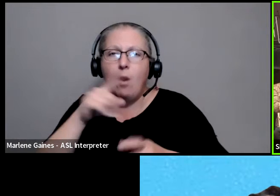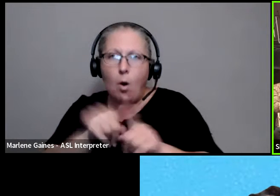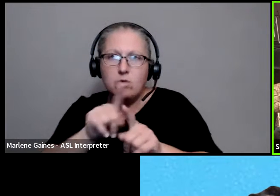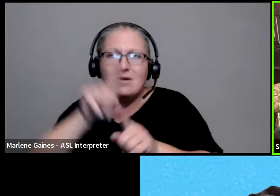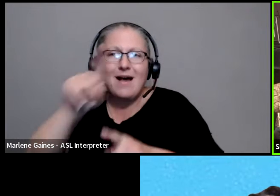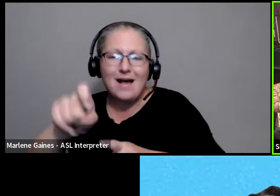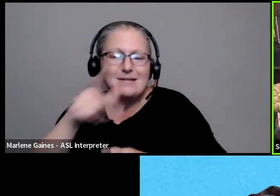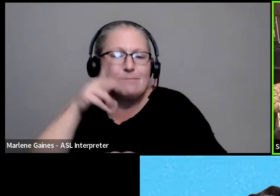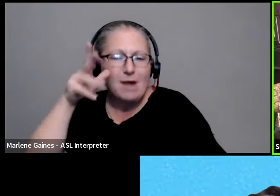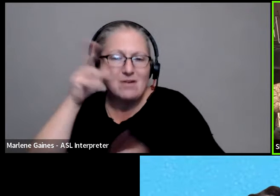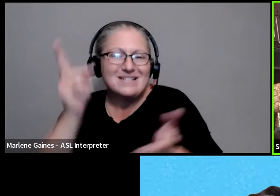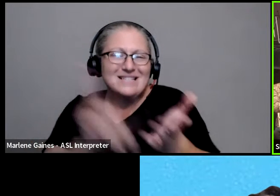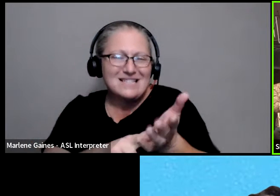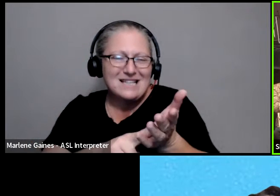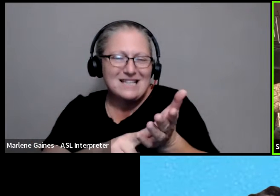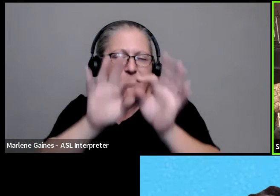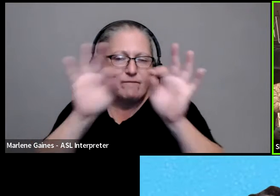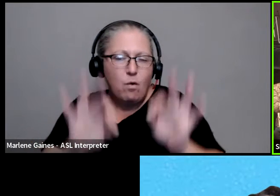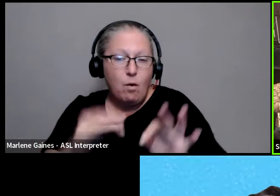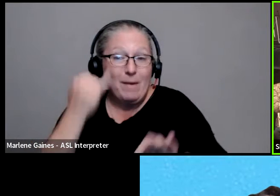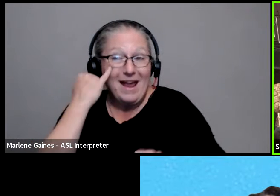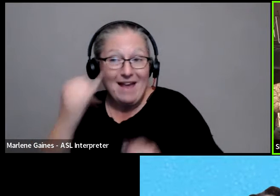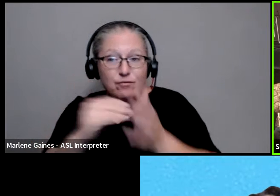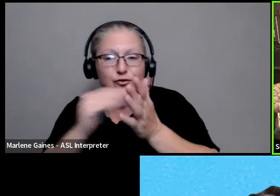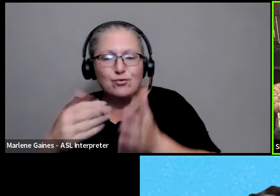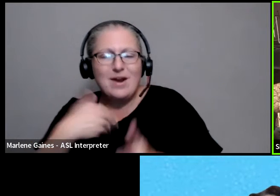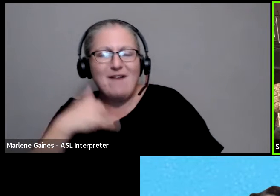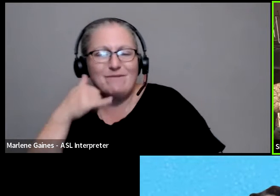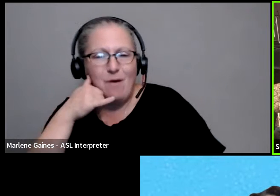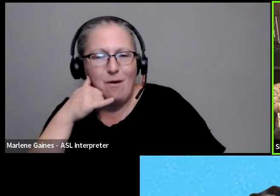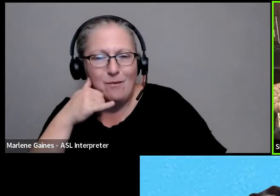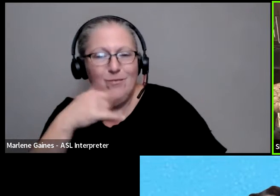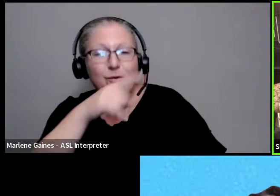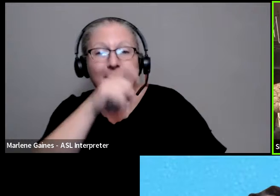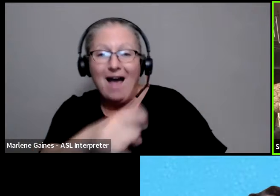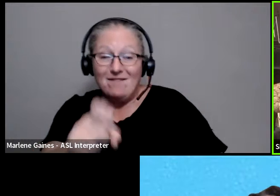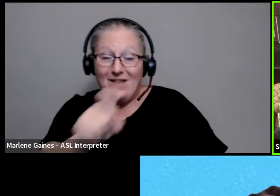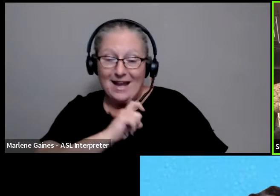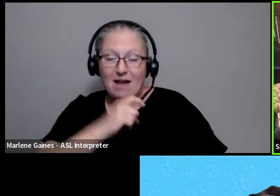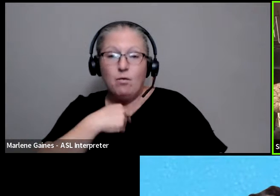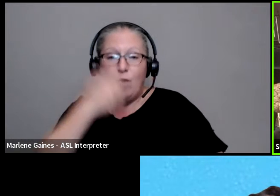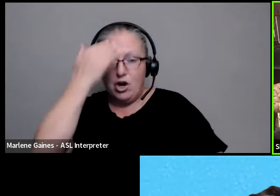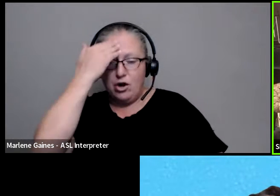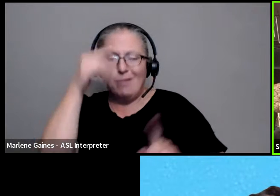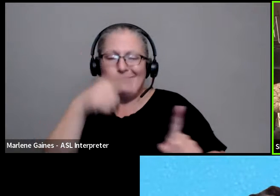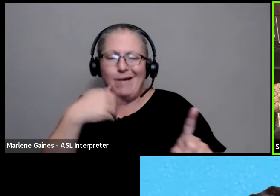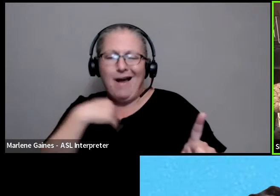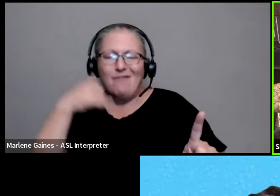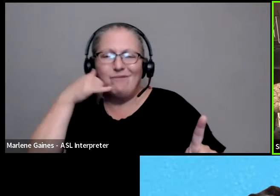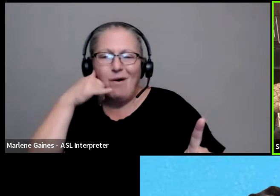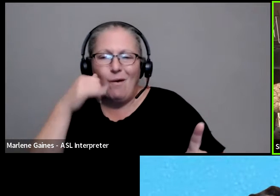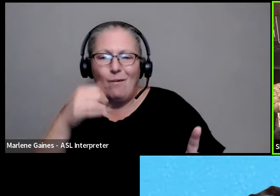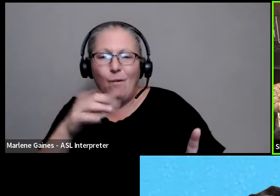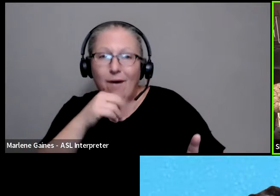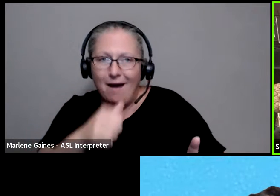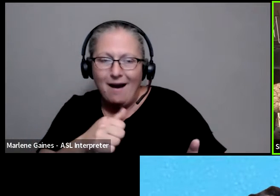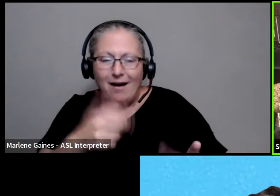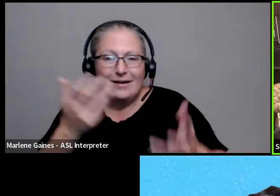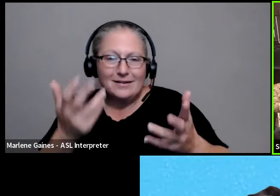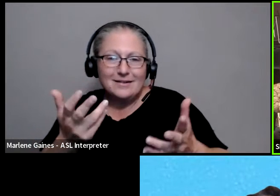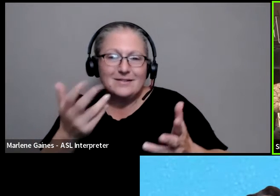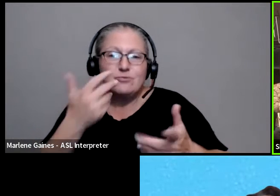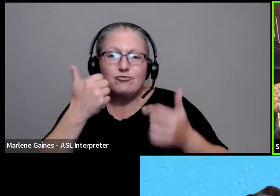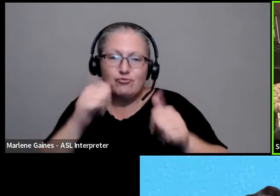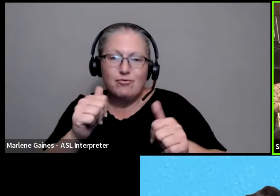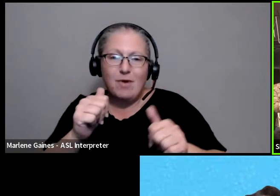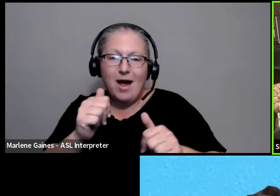as if their student has a phone. And so they had to return it so we know right away if a kid has a phone on them or not. And so we try to